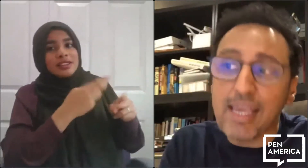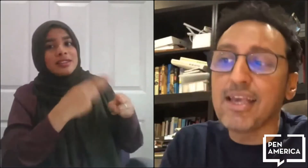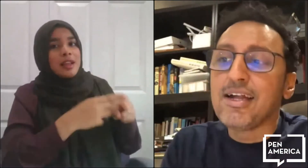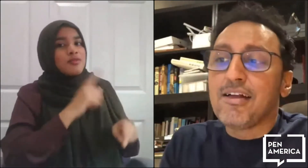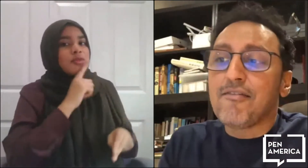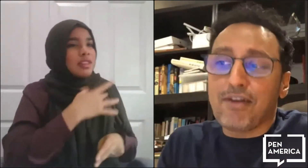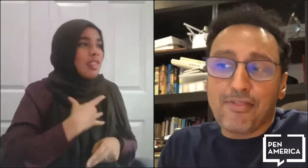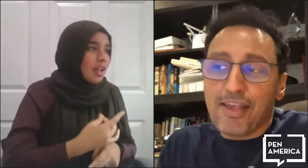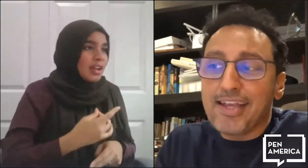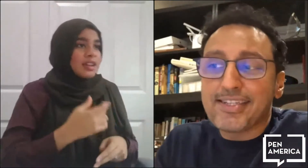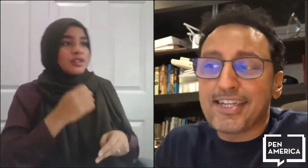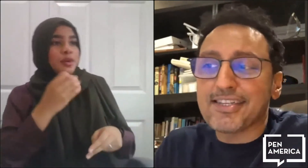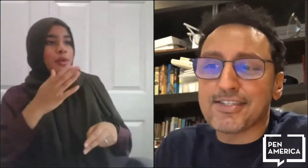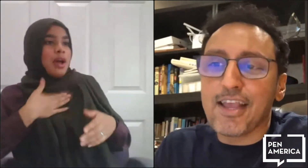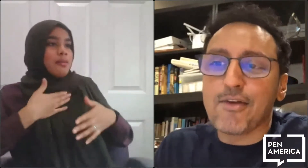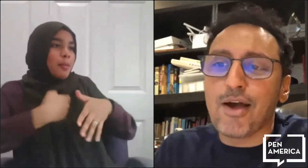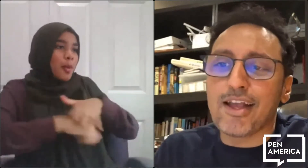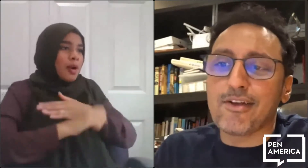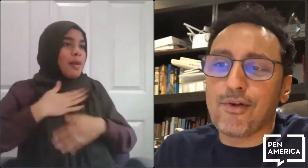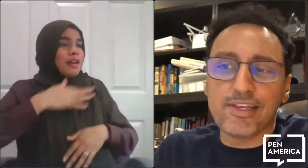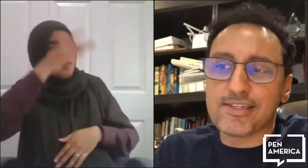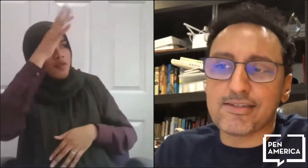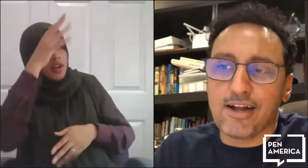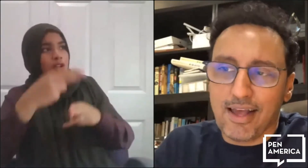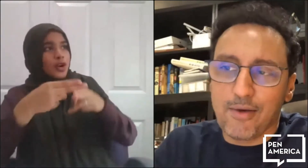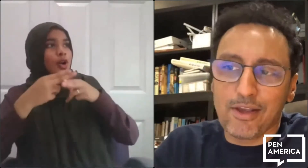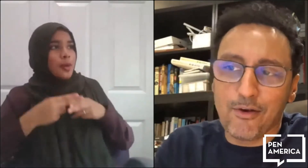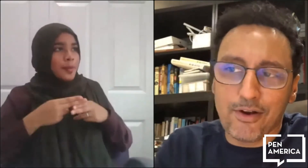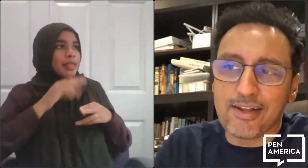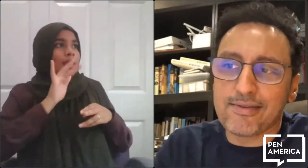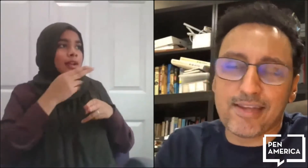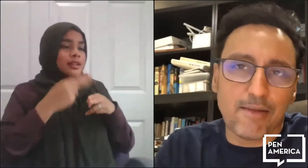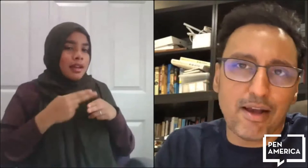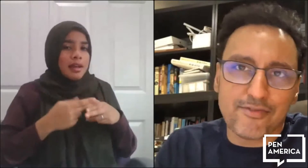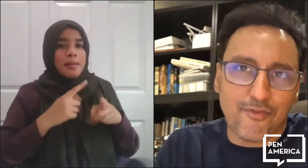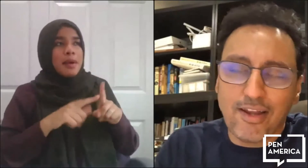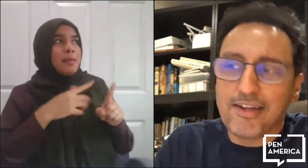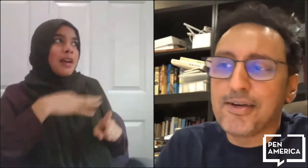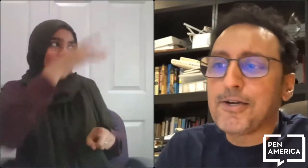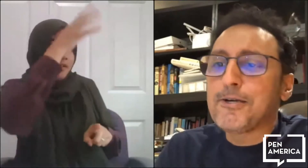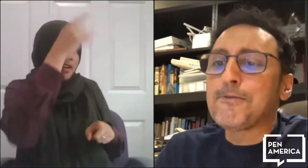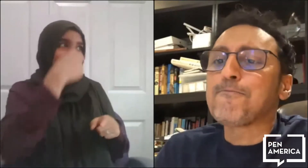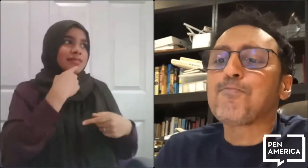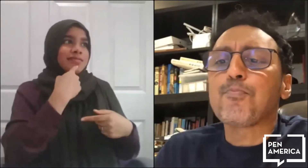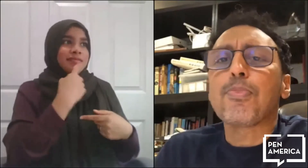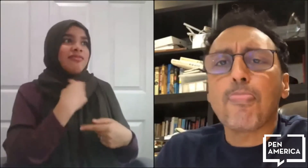for me. Funny thing is, he doesn't say it right, or at least not how he heard it said by his friend.